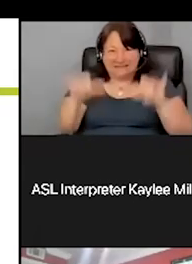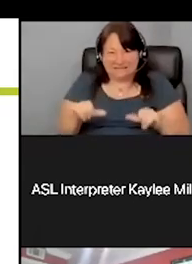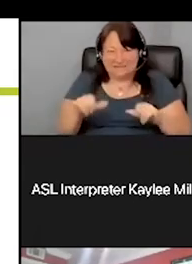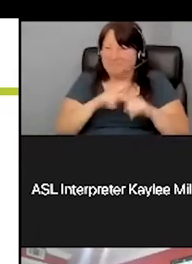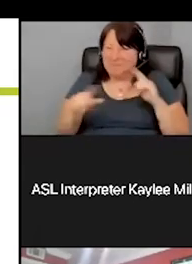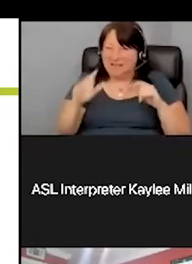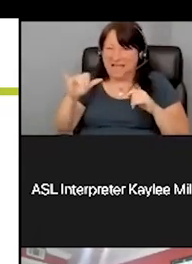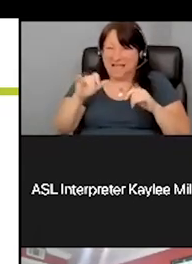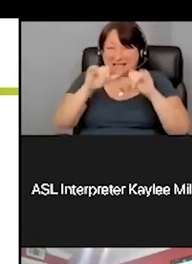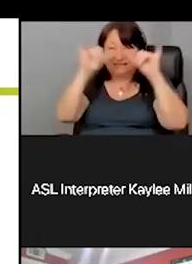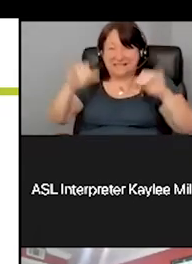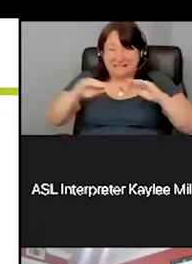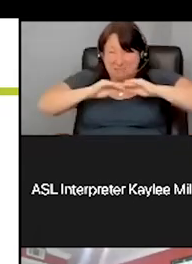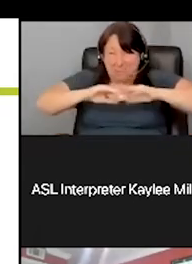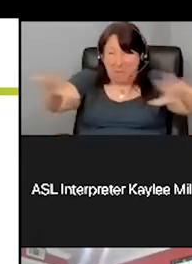really